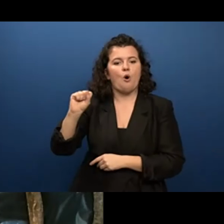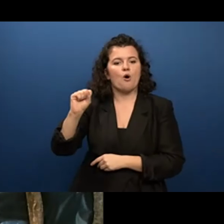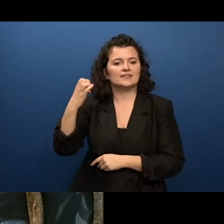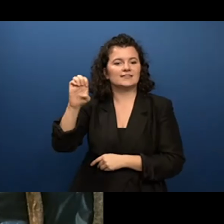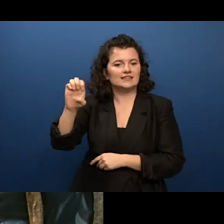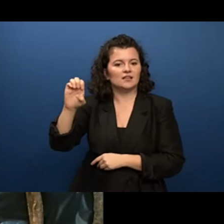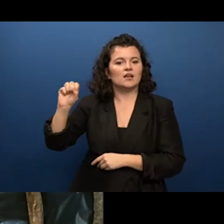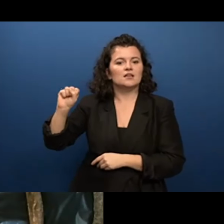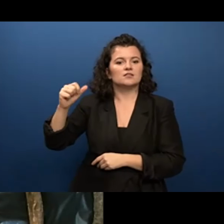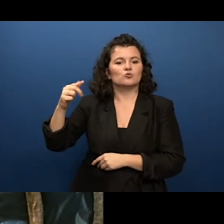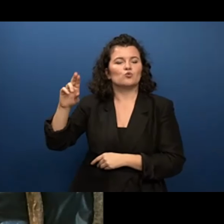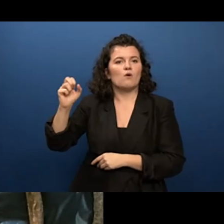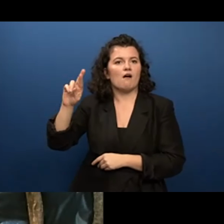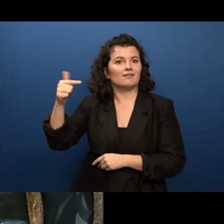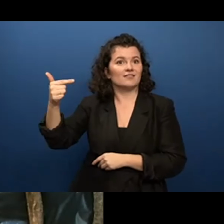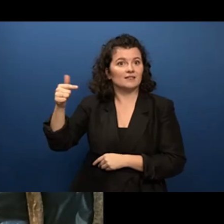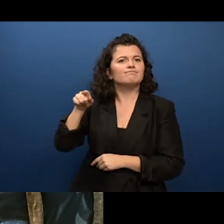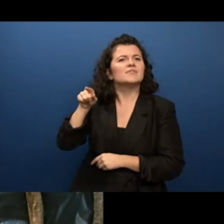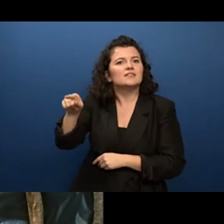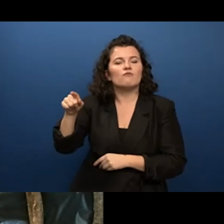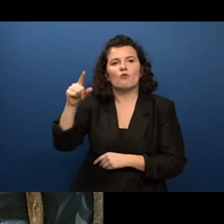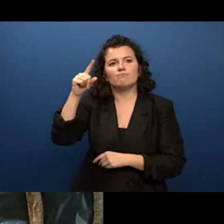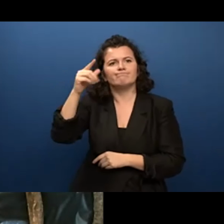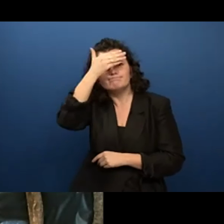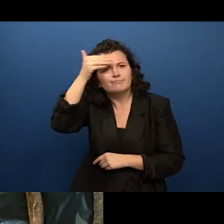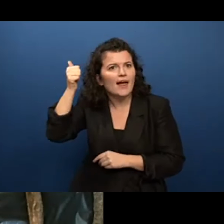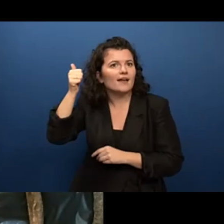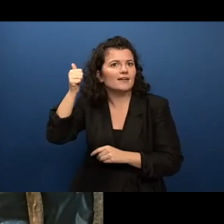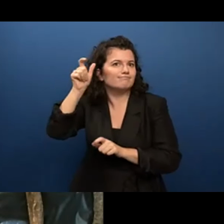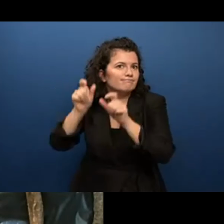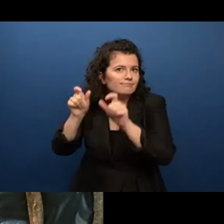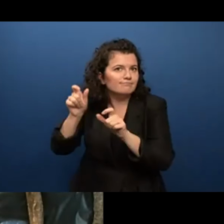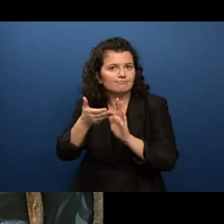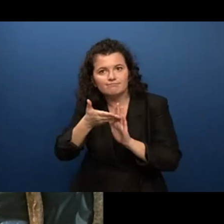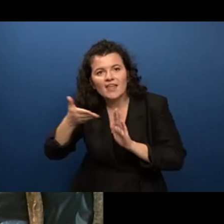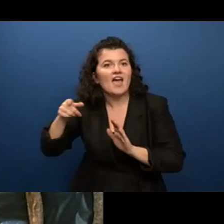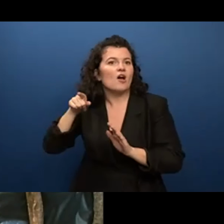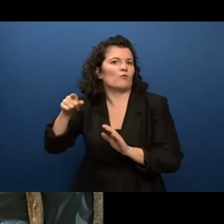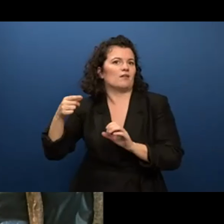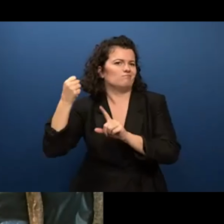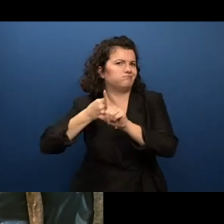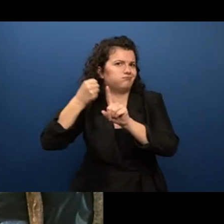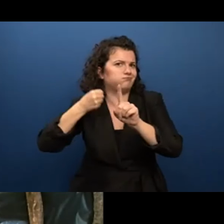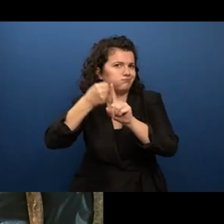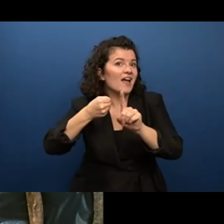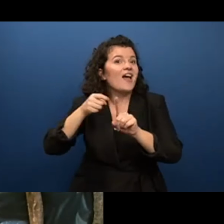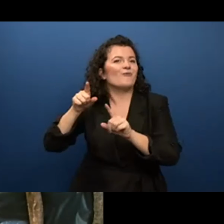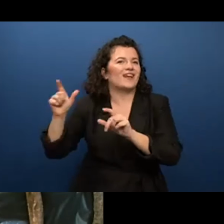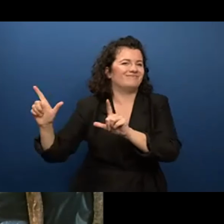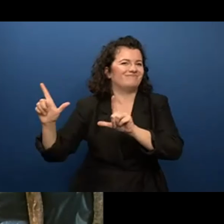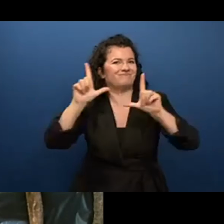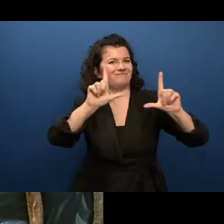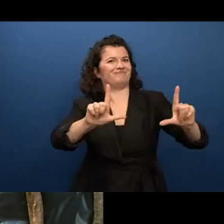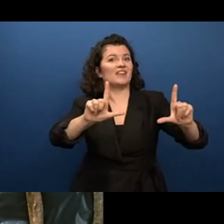an equality and diversity consultant based in the UK and is joining us from London. Hi, Aussie. Good afternoon. Good afternoon,